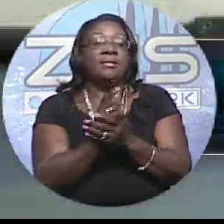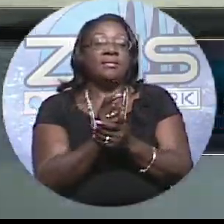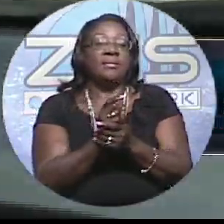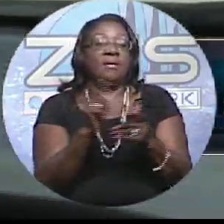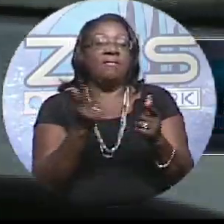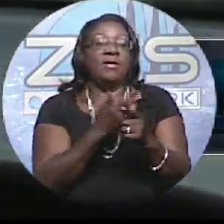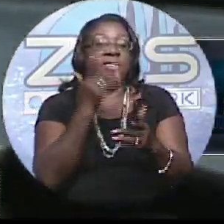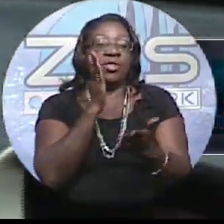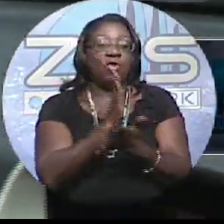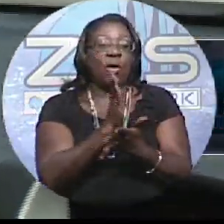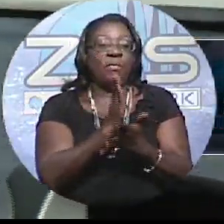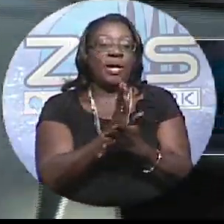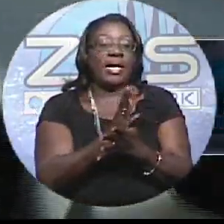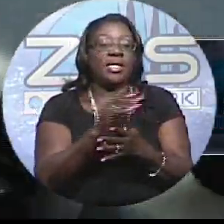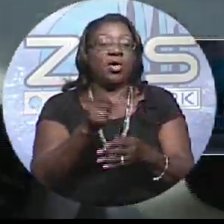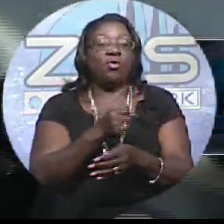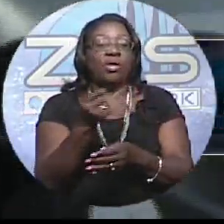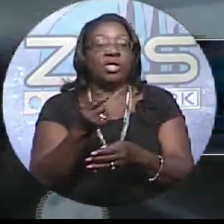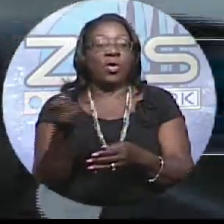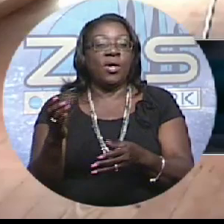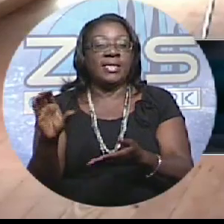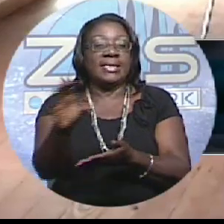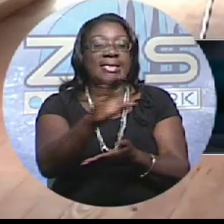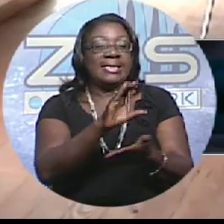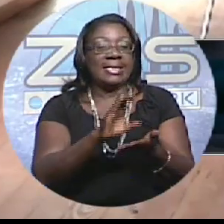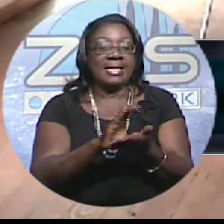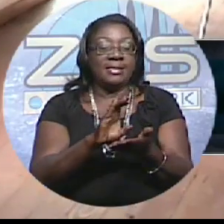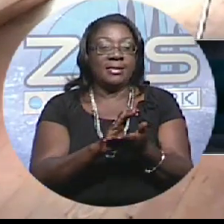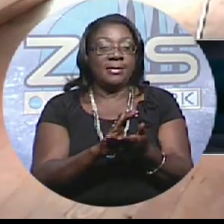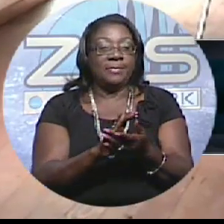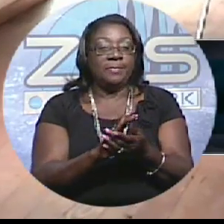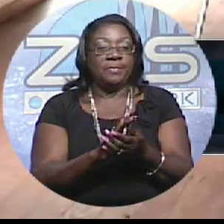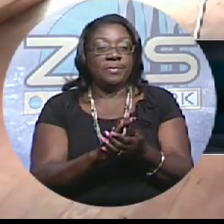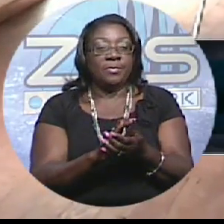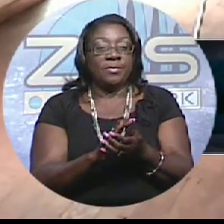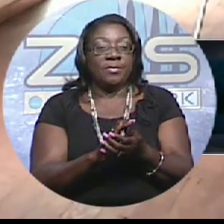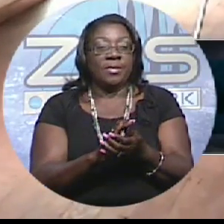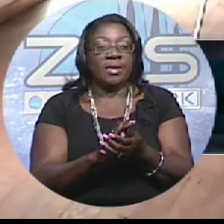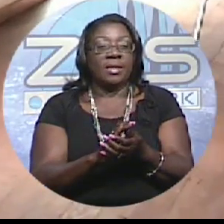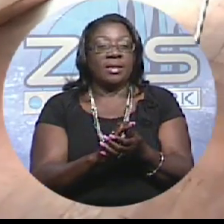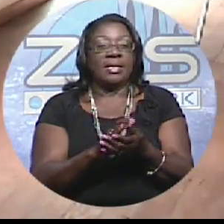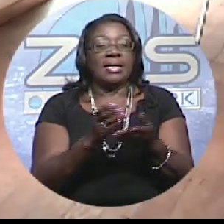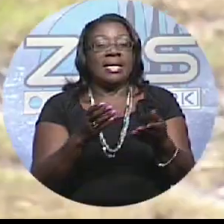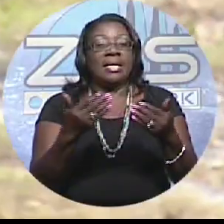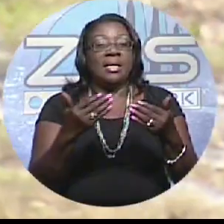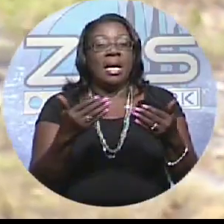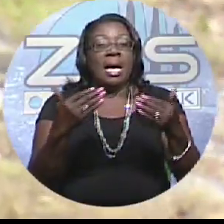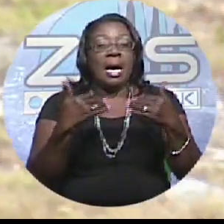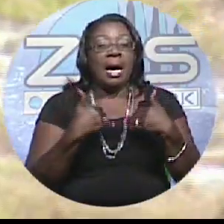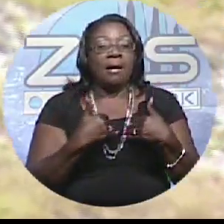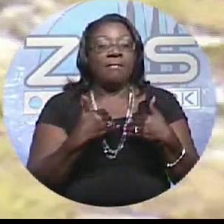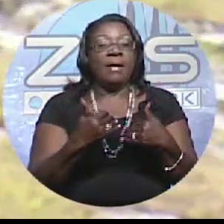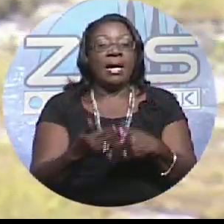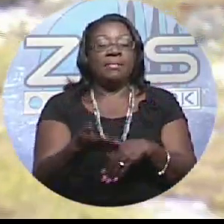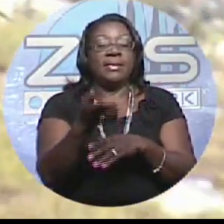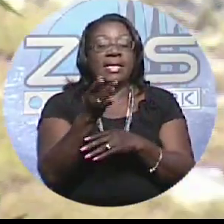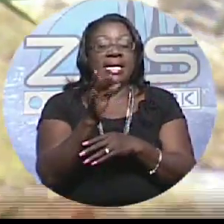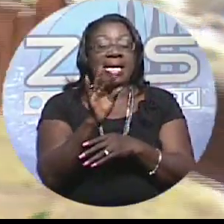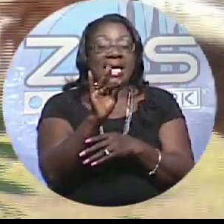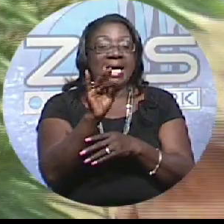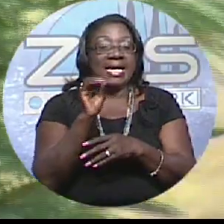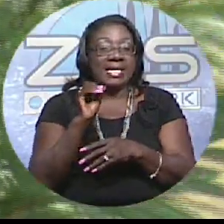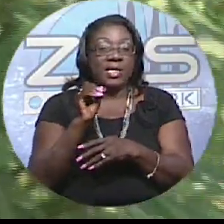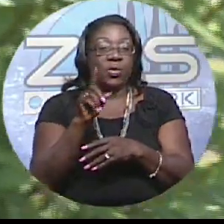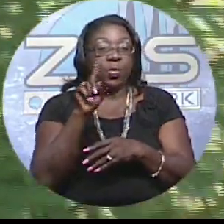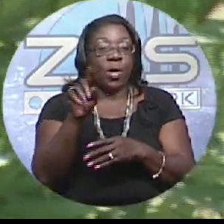at the Resource Center in Savannah Sound, which can hold a capacity of 80 to 100 persons. Royal Bahamas Defense Force Petty Officer